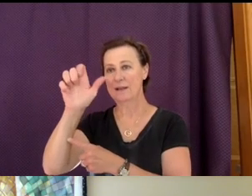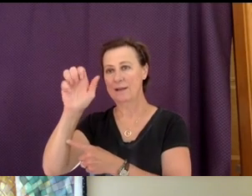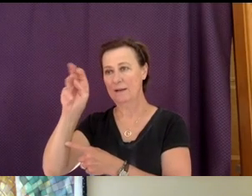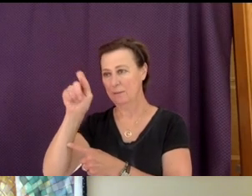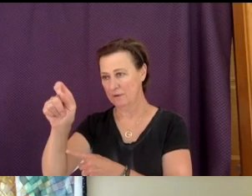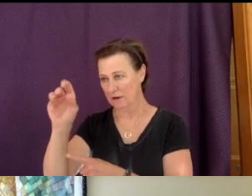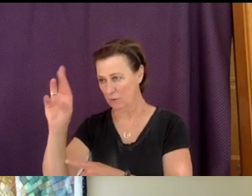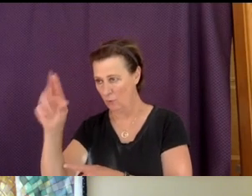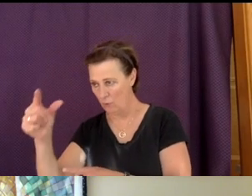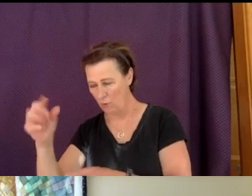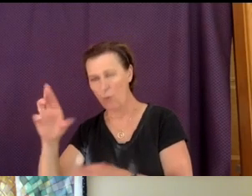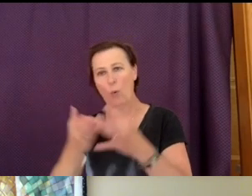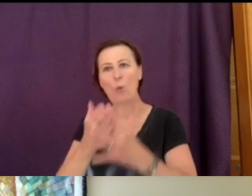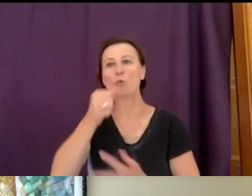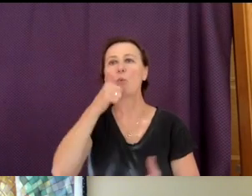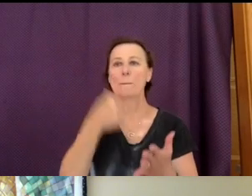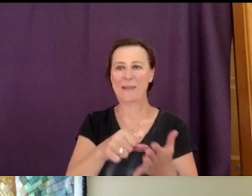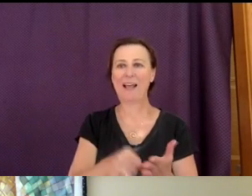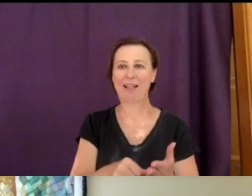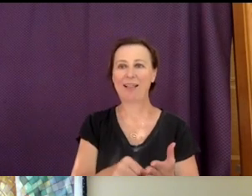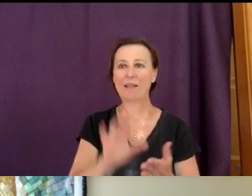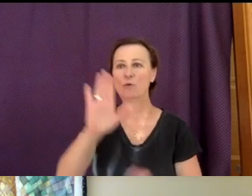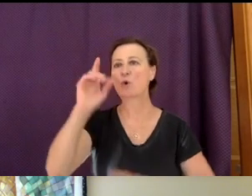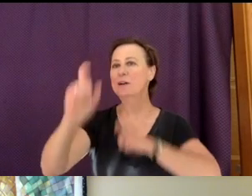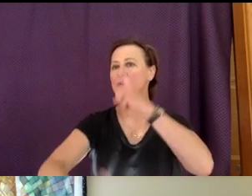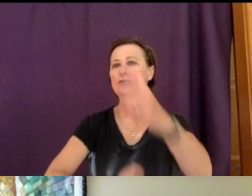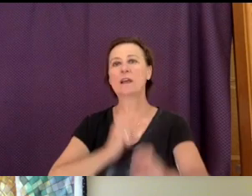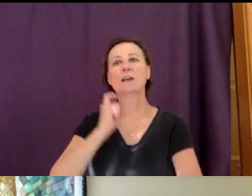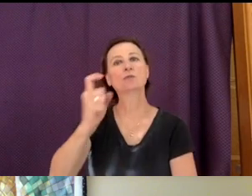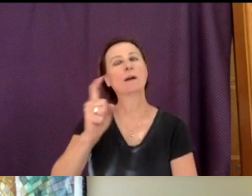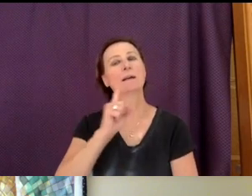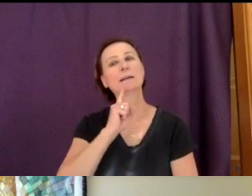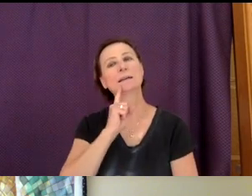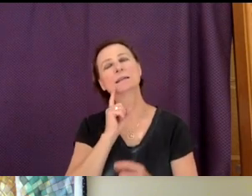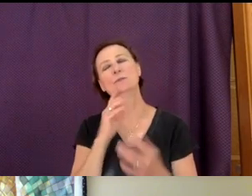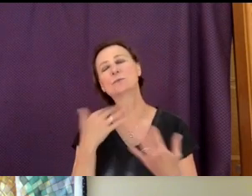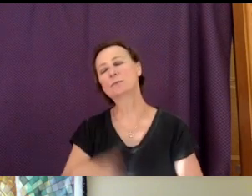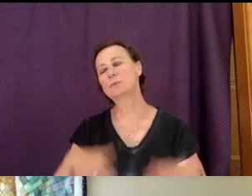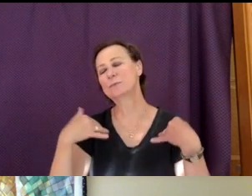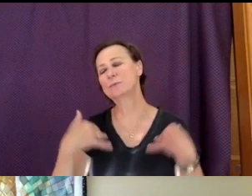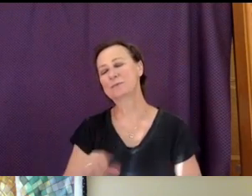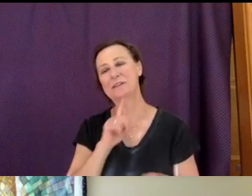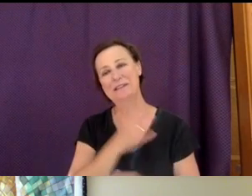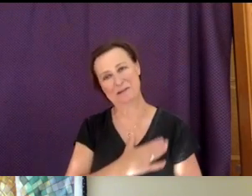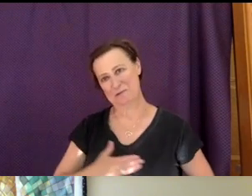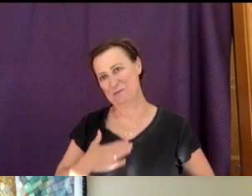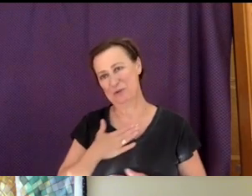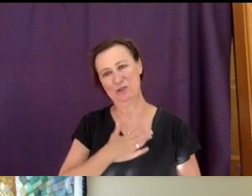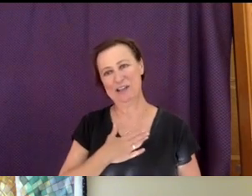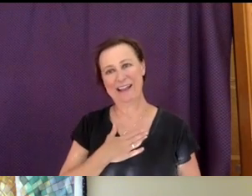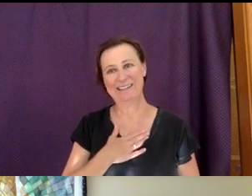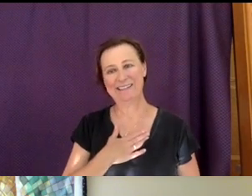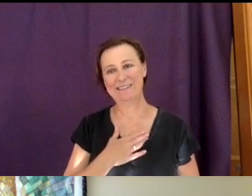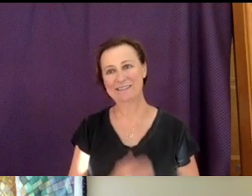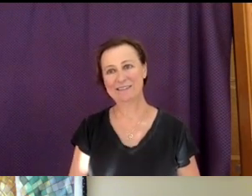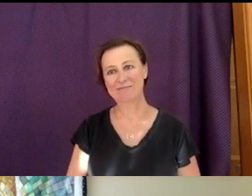or through the mail. Your generosity is so greatly appreciated.